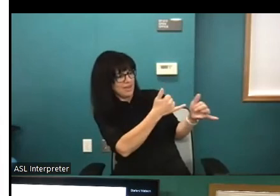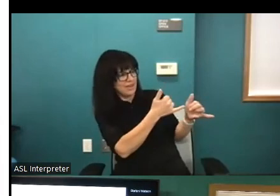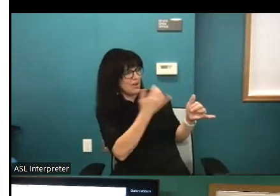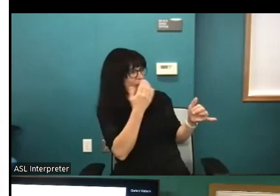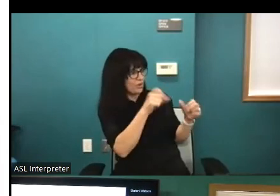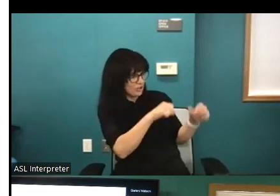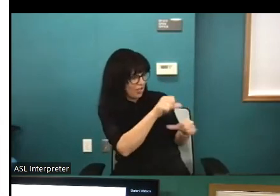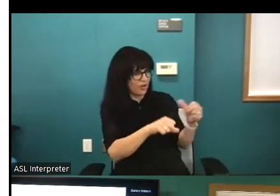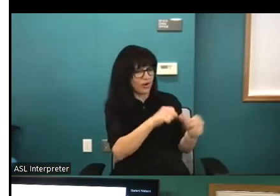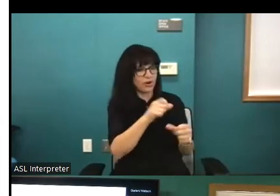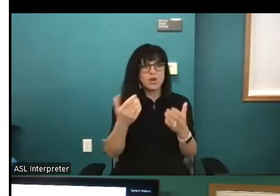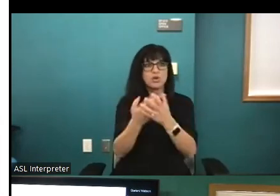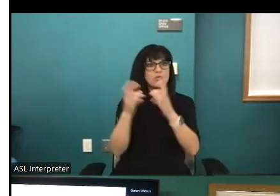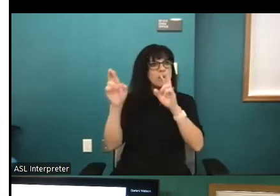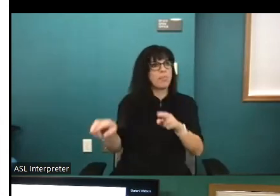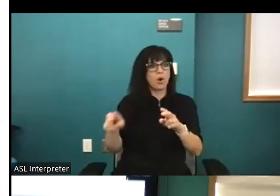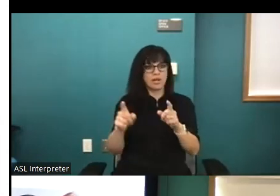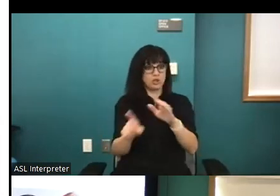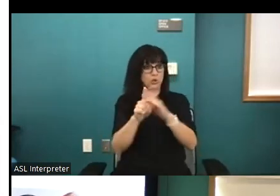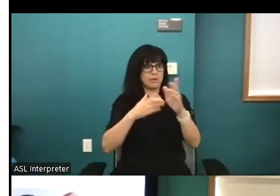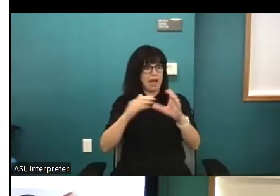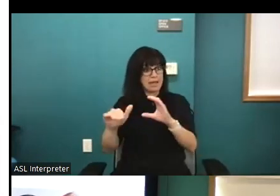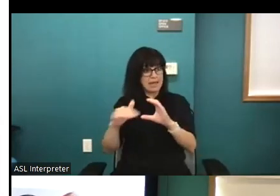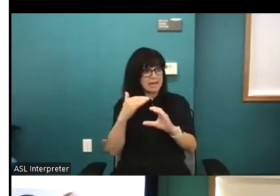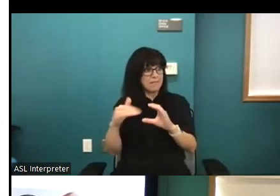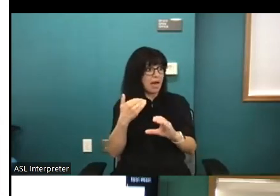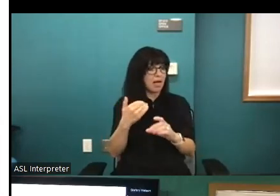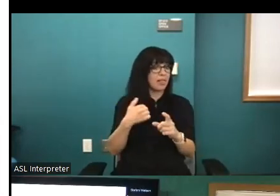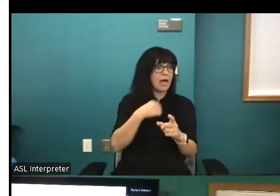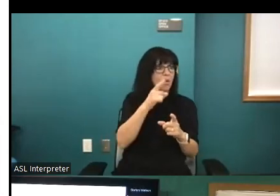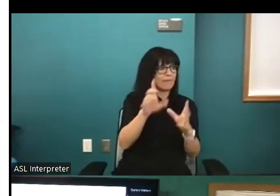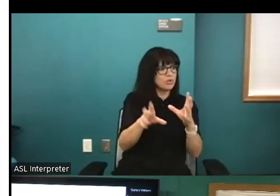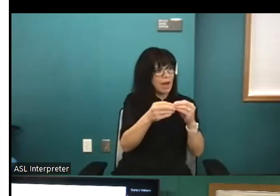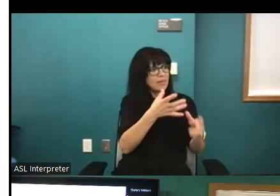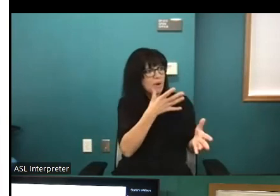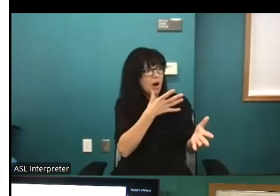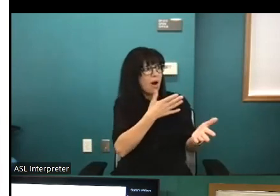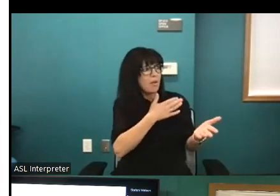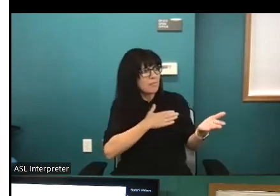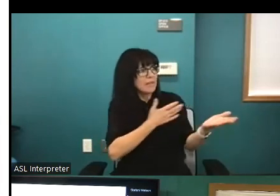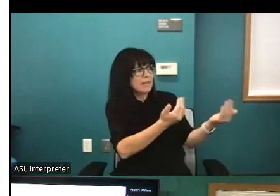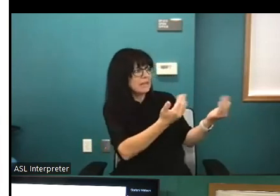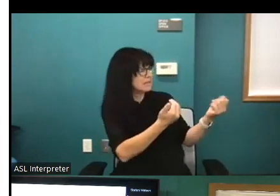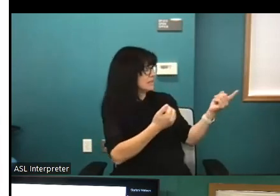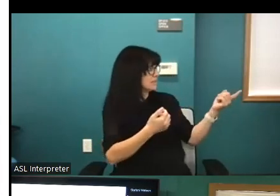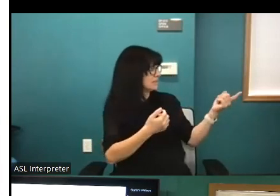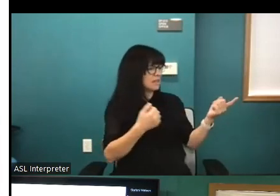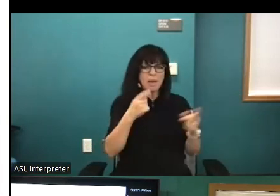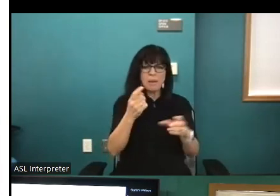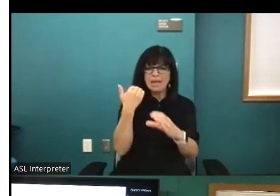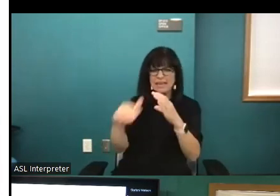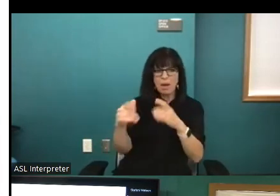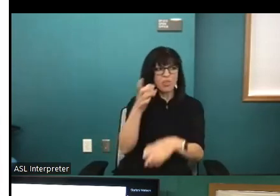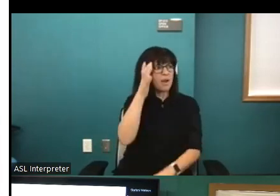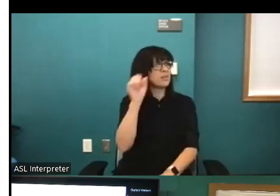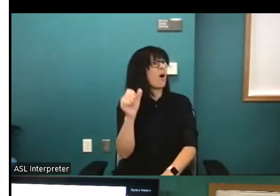a new report, and it just comes right to my email, and I don't have to have the mom. I know. Can you please give me this? And I was asked too, I'm like, do you want me to just email this to them? And the